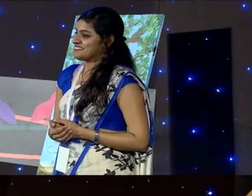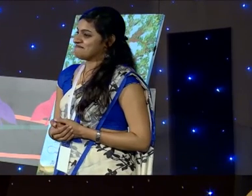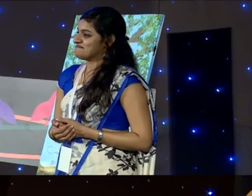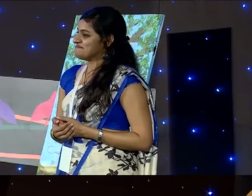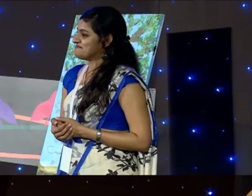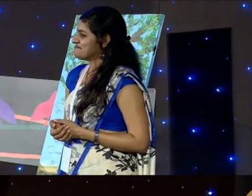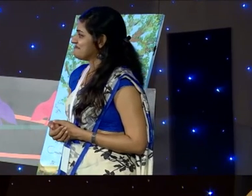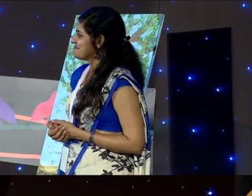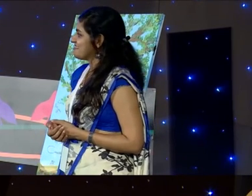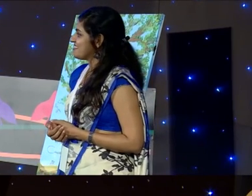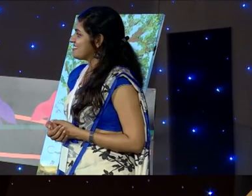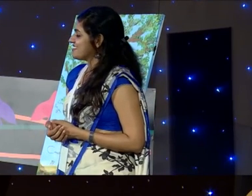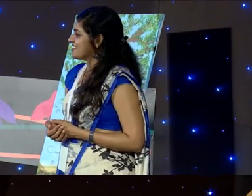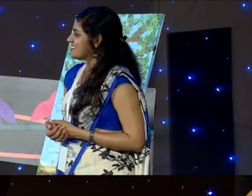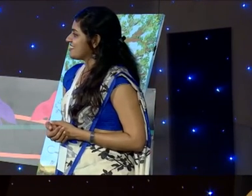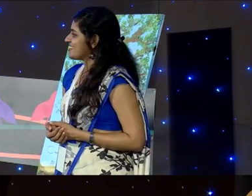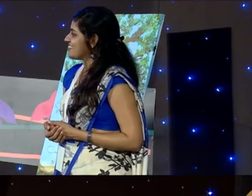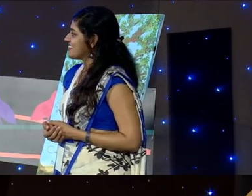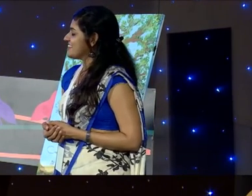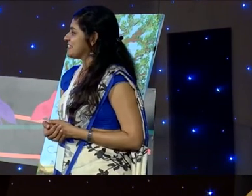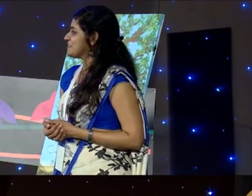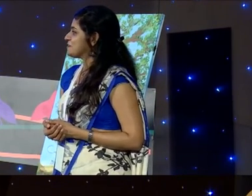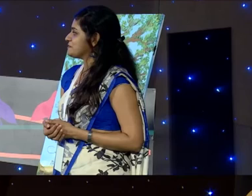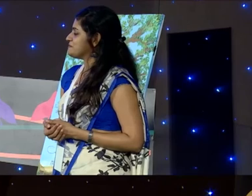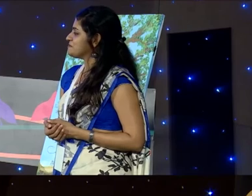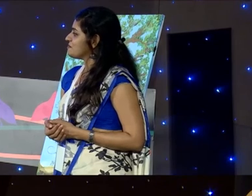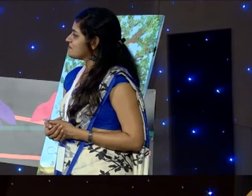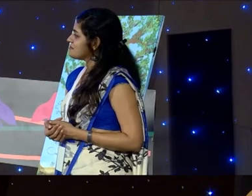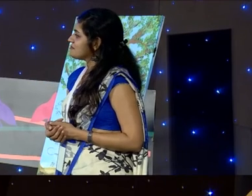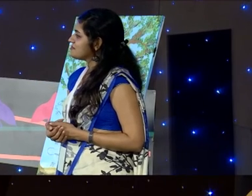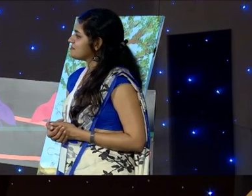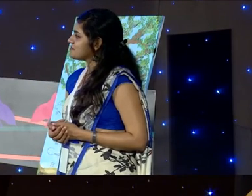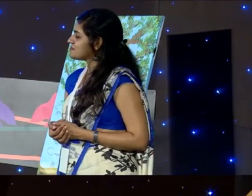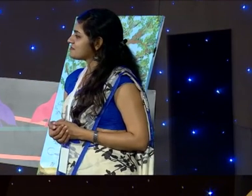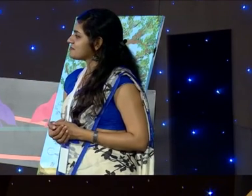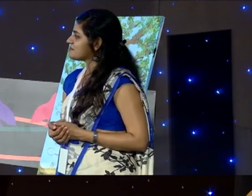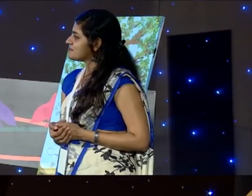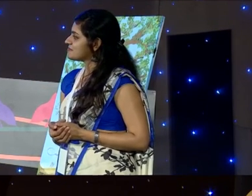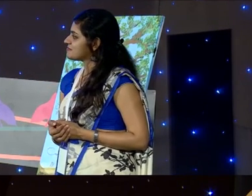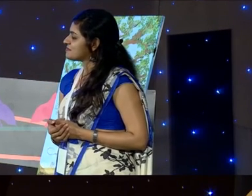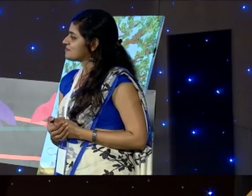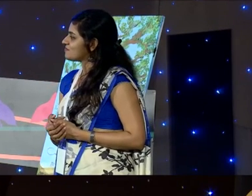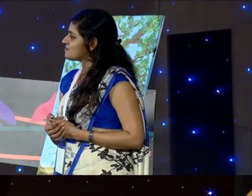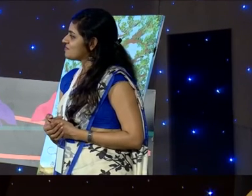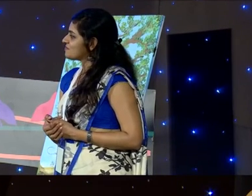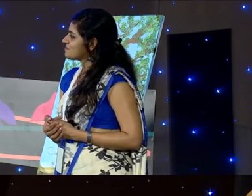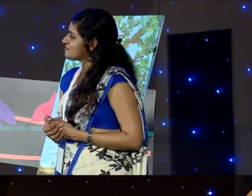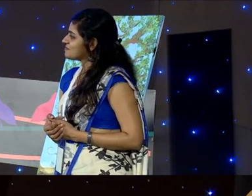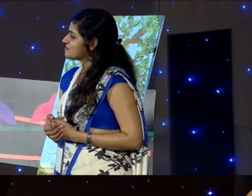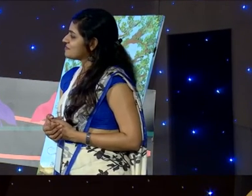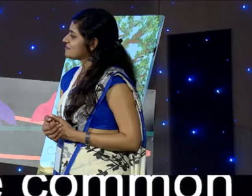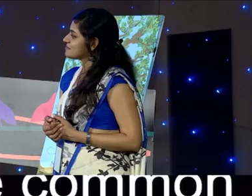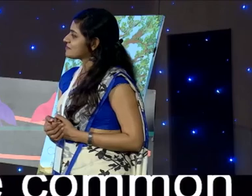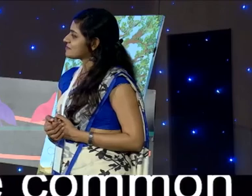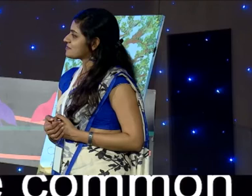autism. So this led, and I'm going to finish in a minute, to this question, might autism be more common